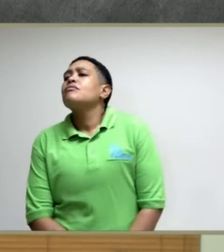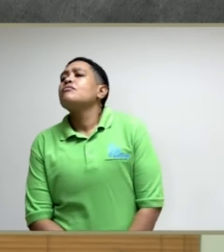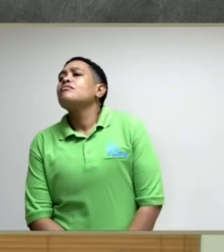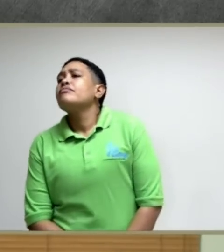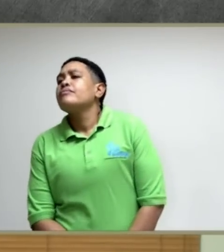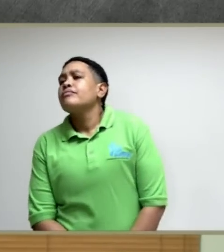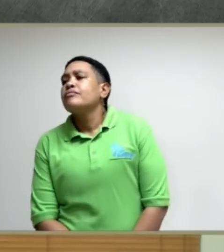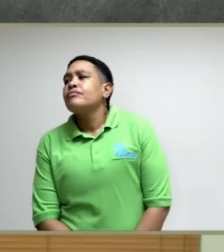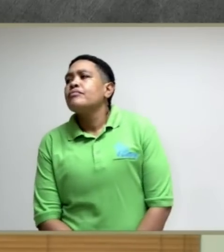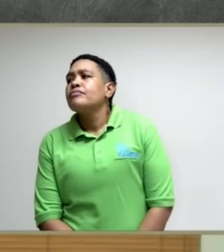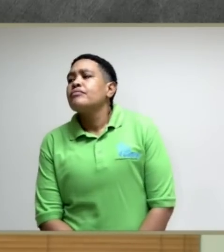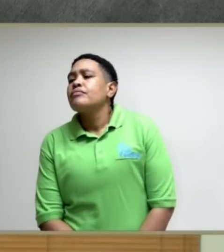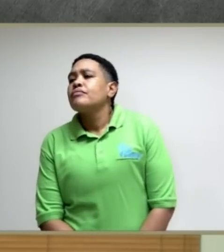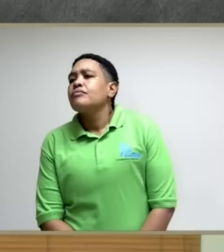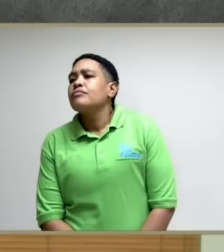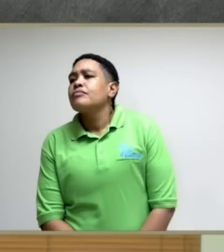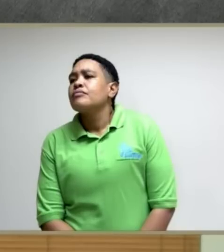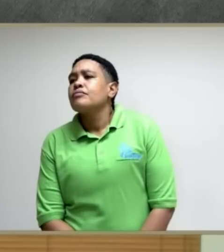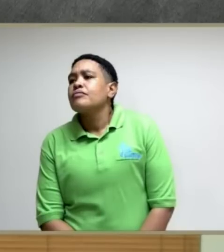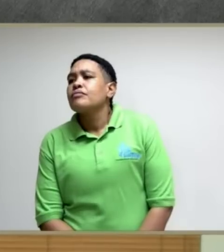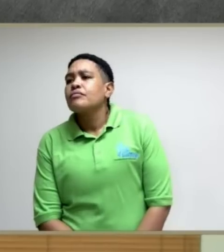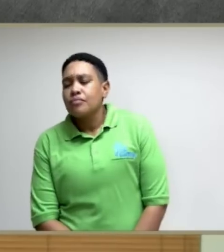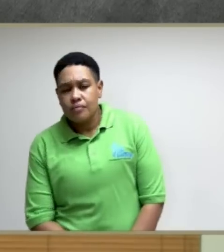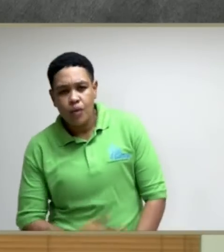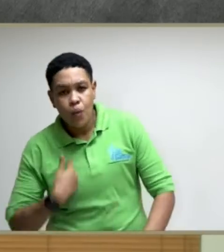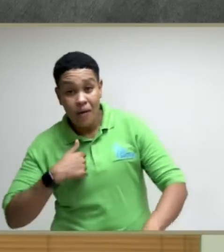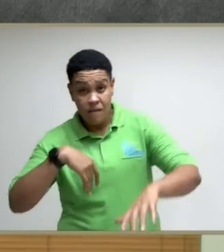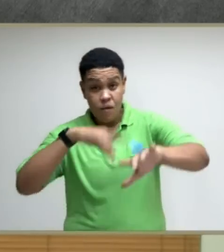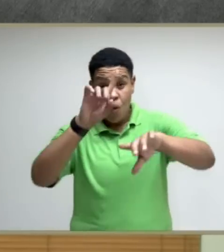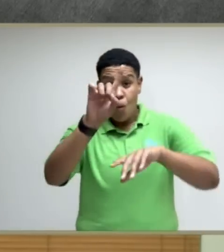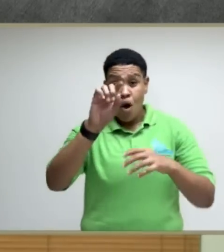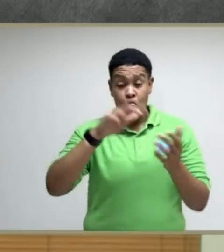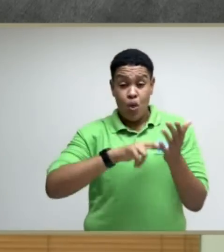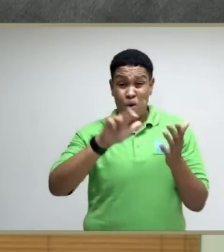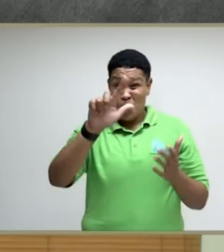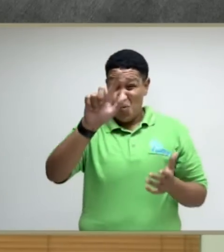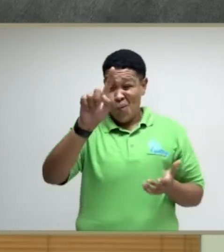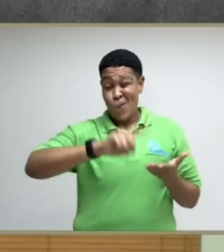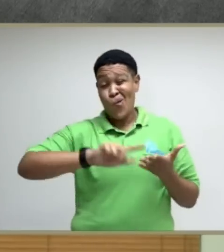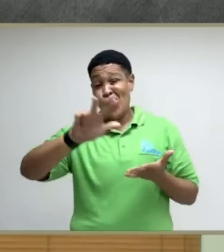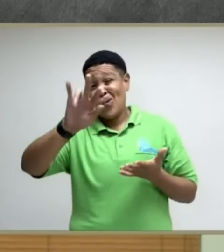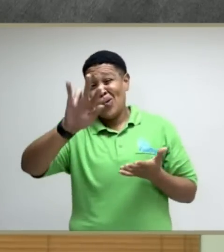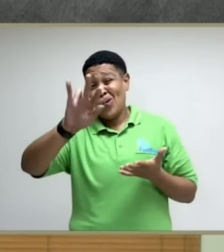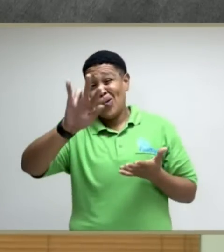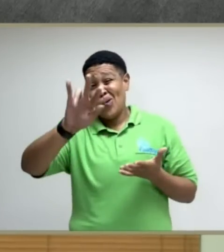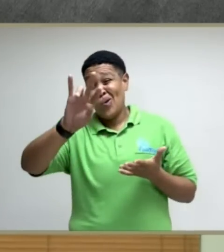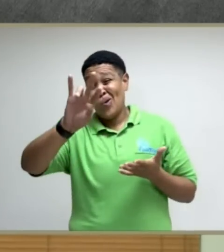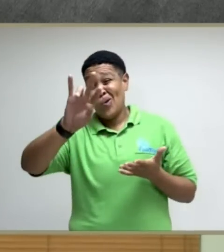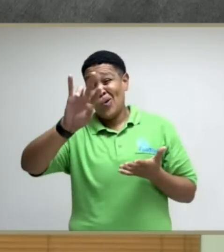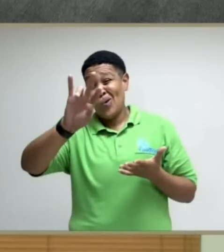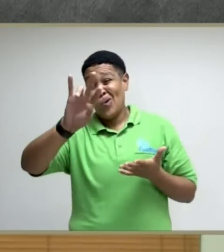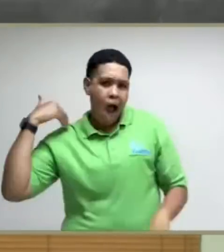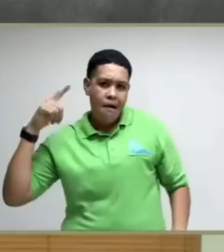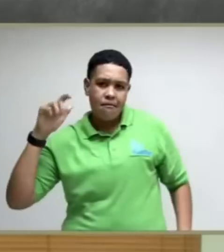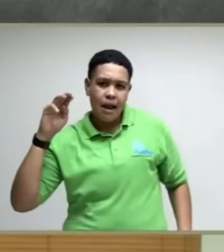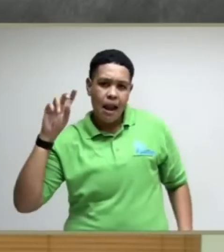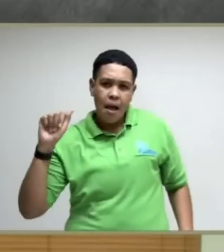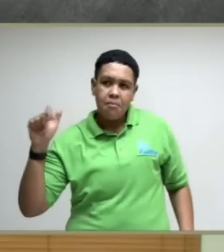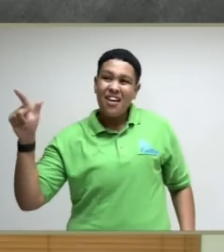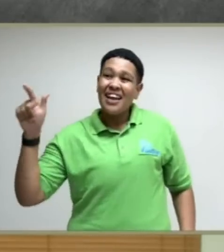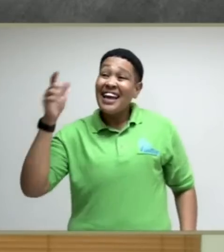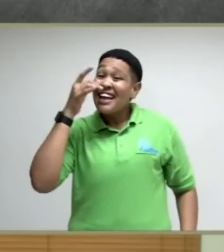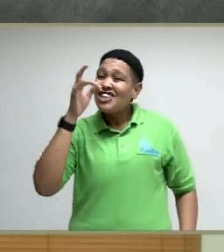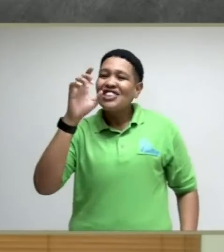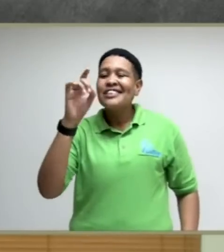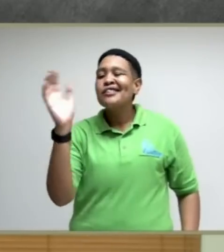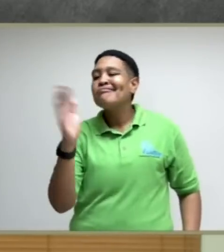Lambda variant is not listed as a variant of interest by the CDC, but it is listed by the WHO. And